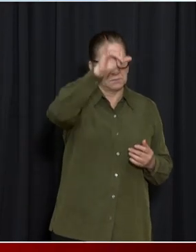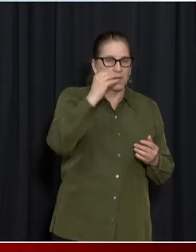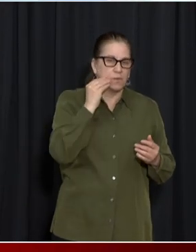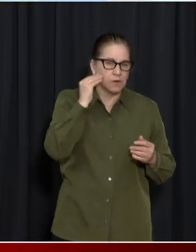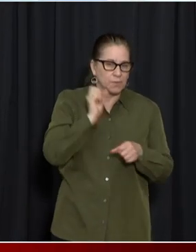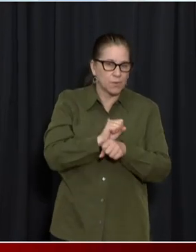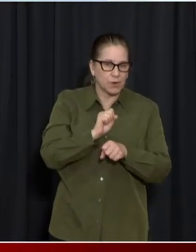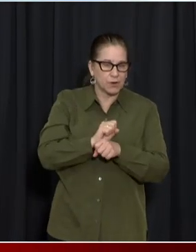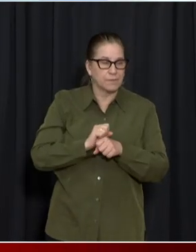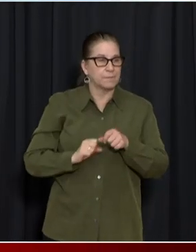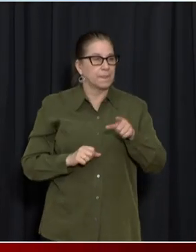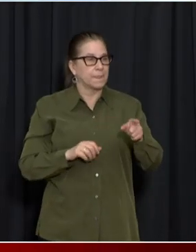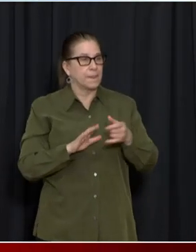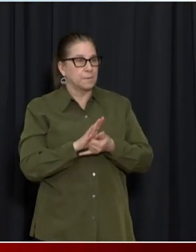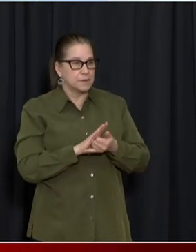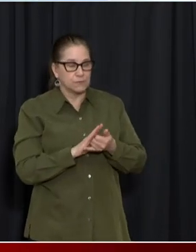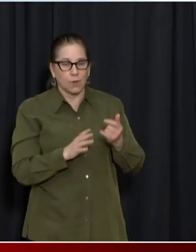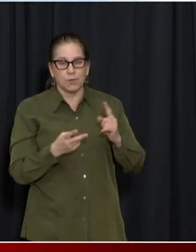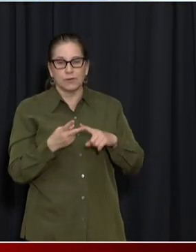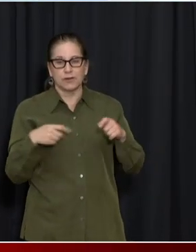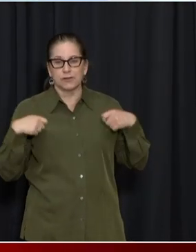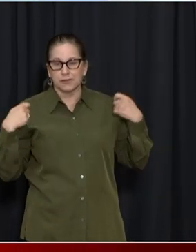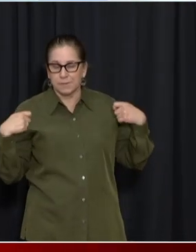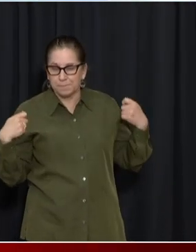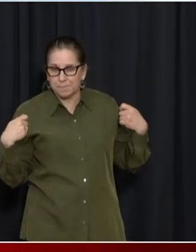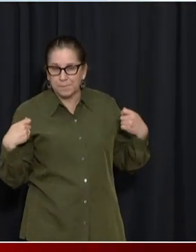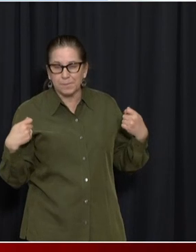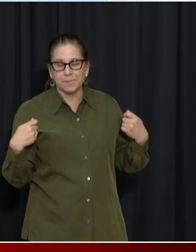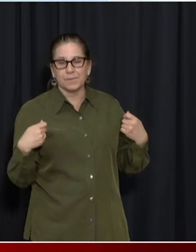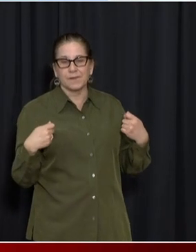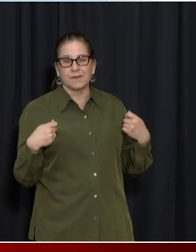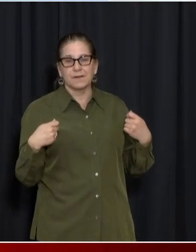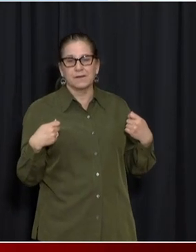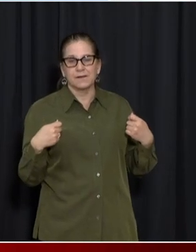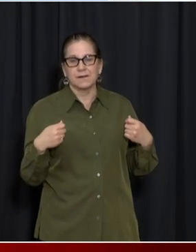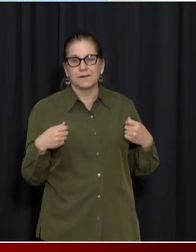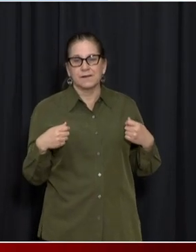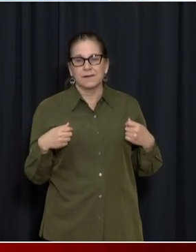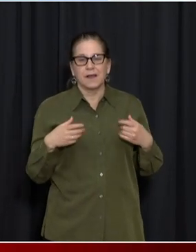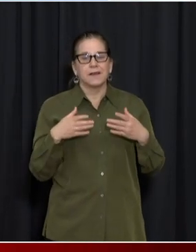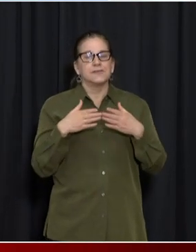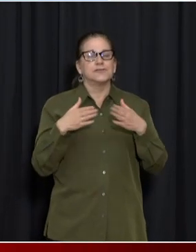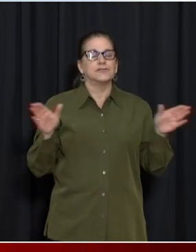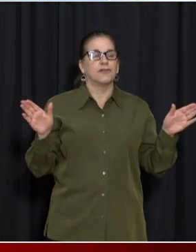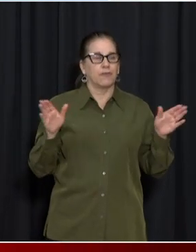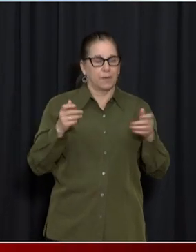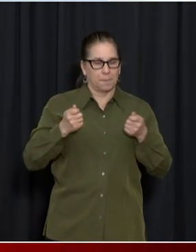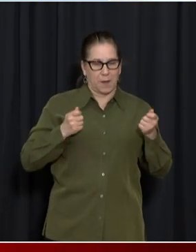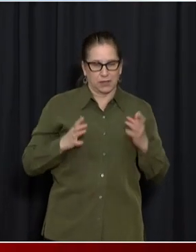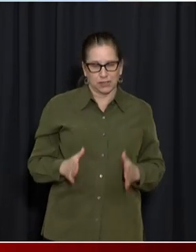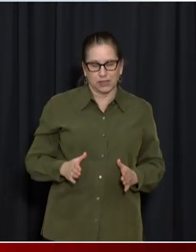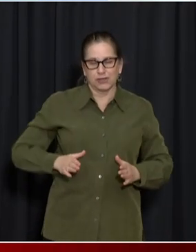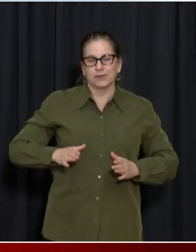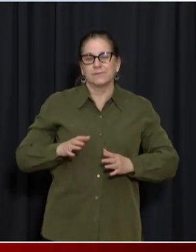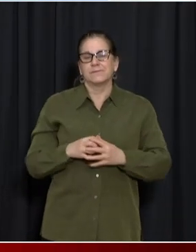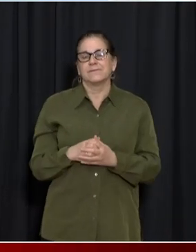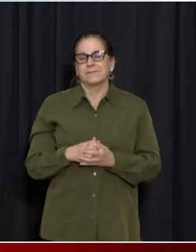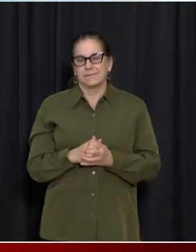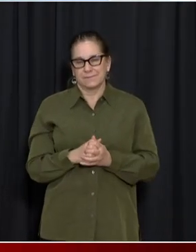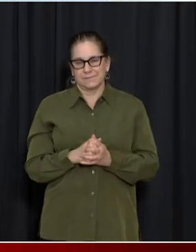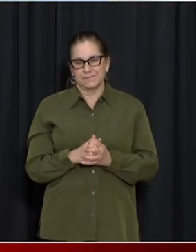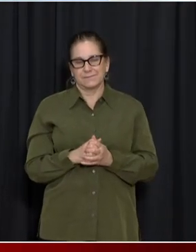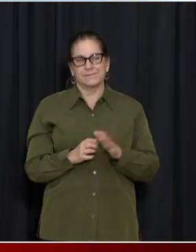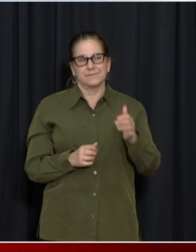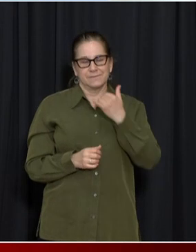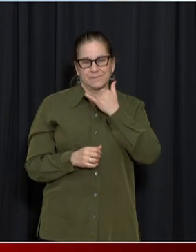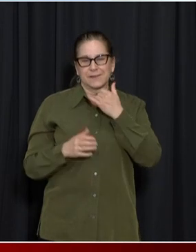shared with the public last week, which is keeping with the spirit of the recommendations laid out by the advisory group. and would accommodate increased